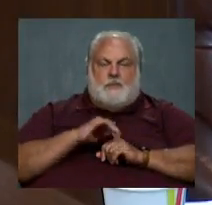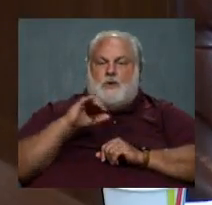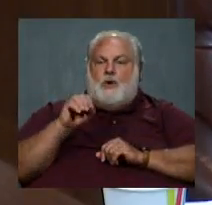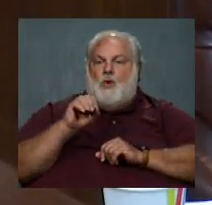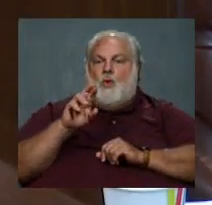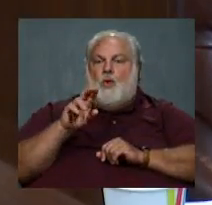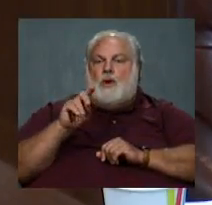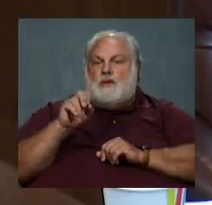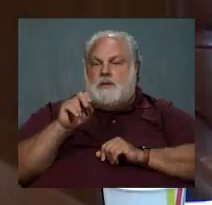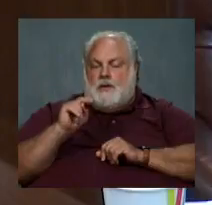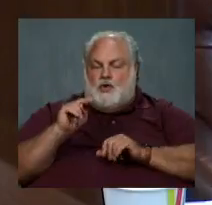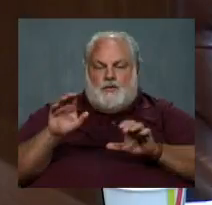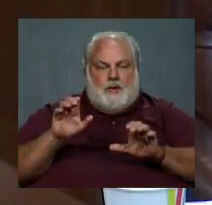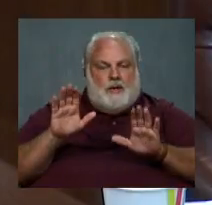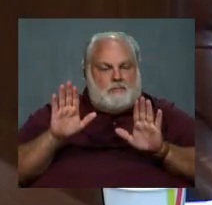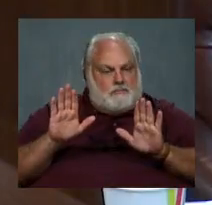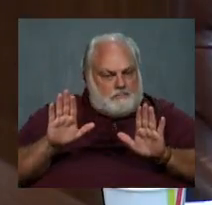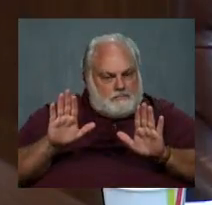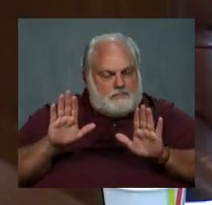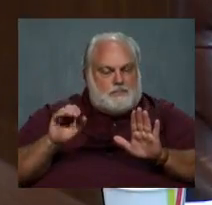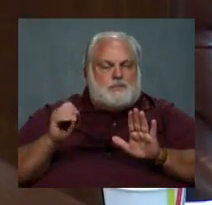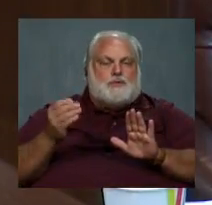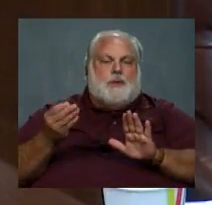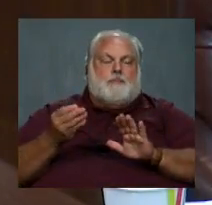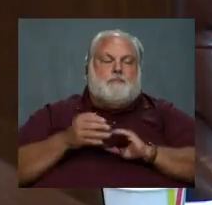think y'all did a great job.